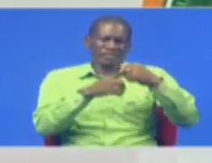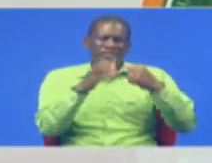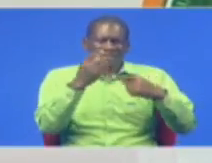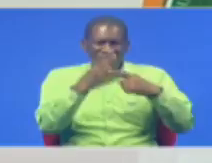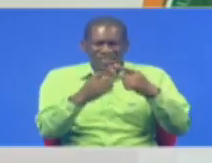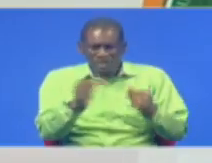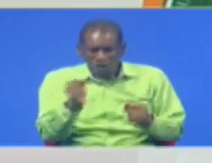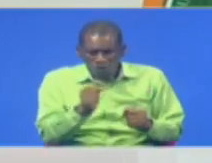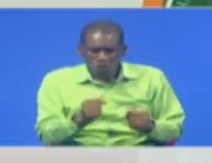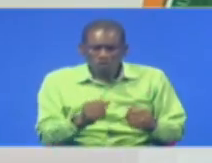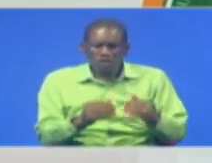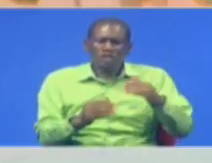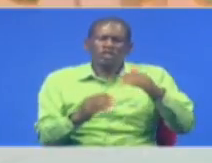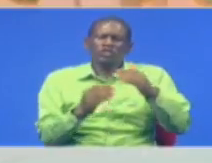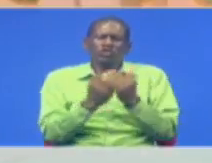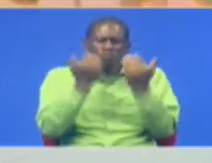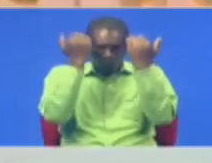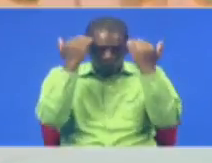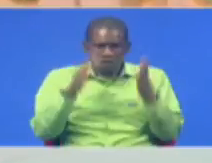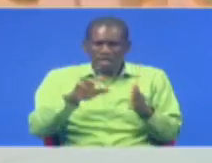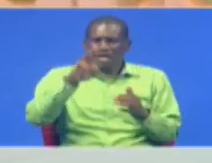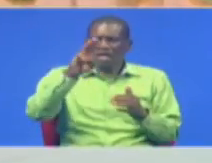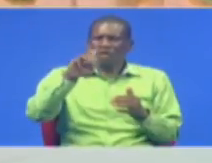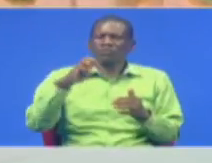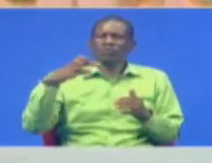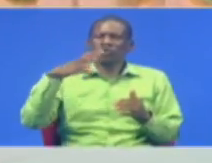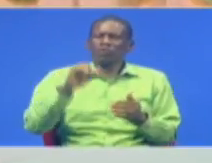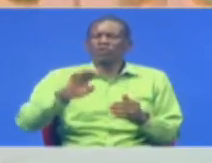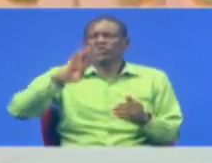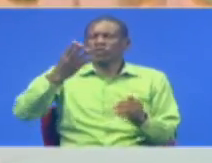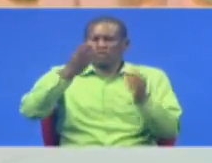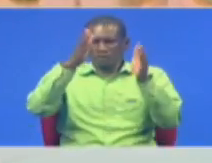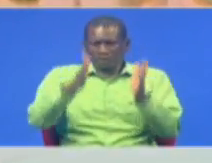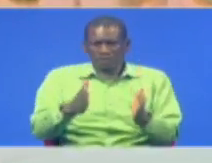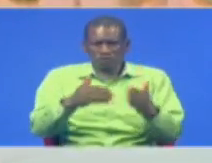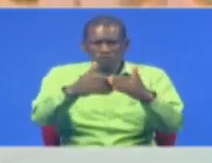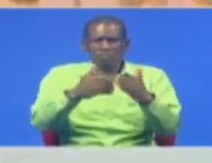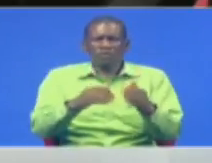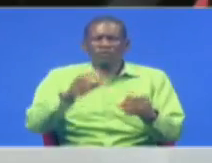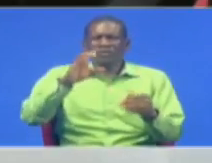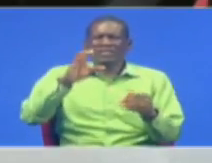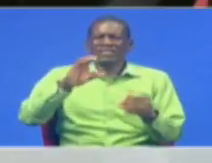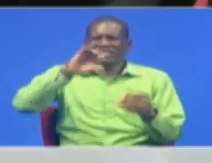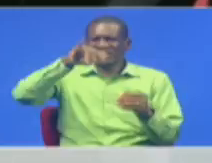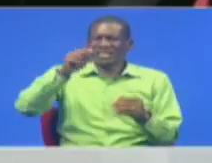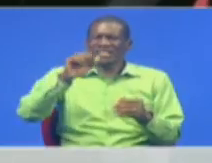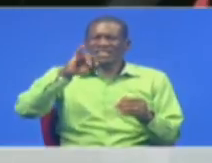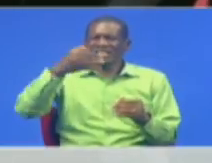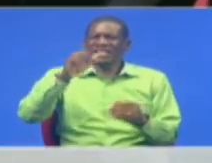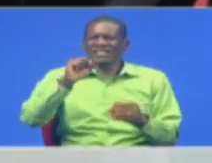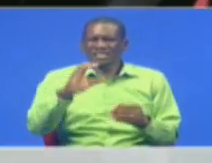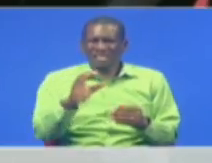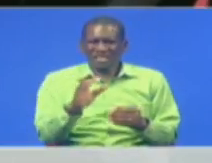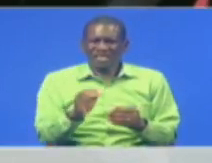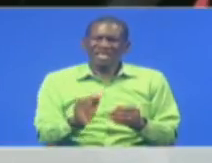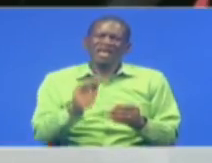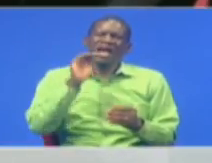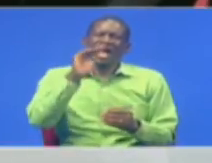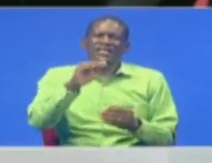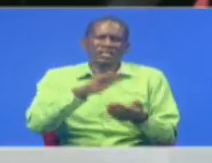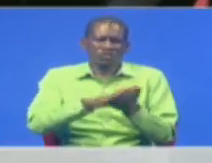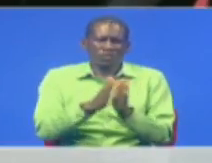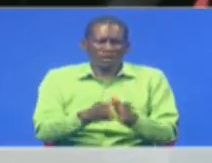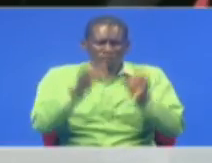senior counsel Philip Murgor was the fourth candidate to appear before the Judicial Service Commission seeking to be the new